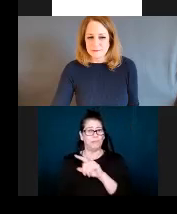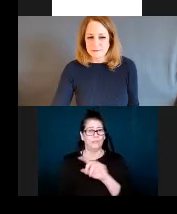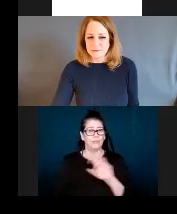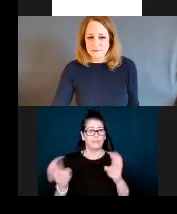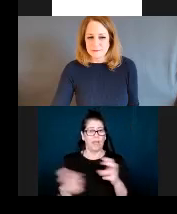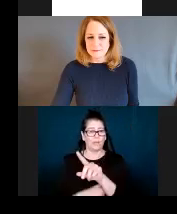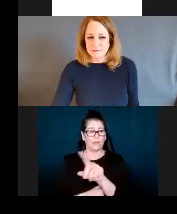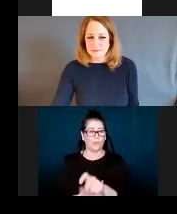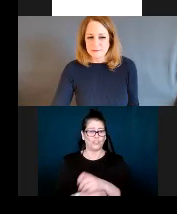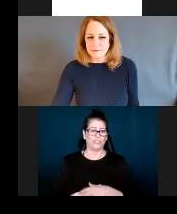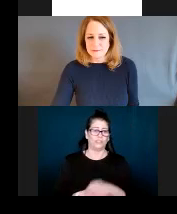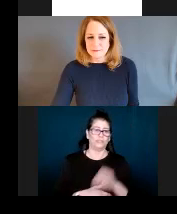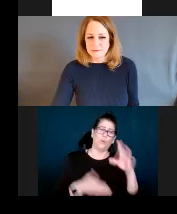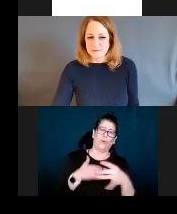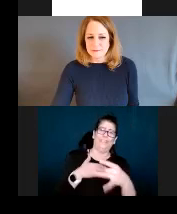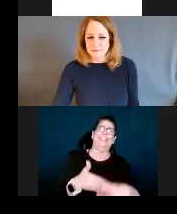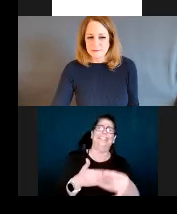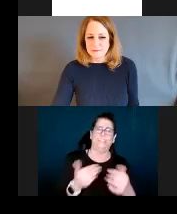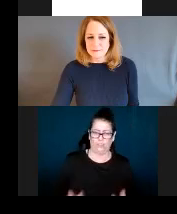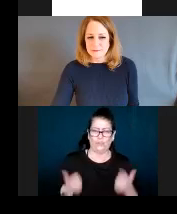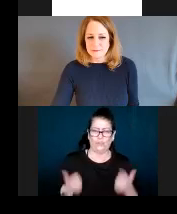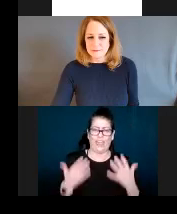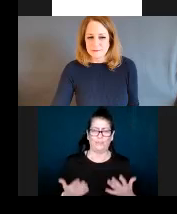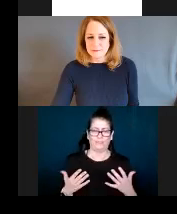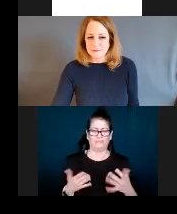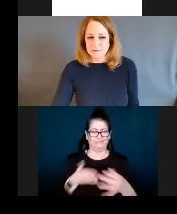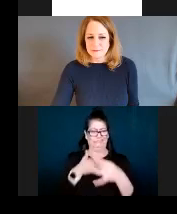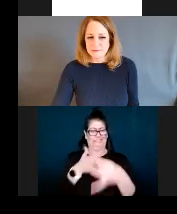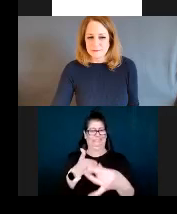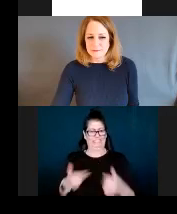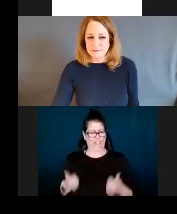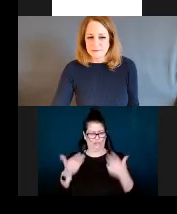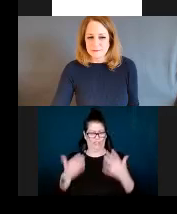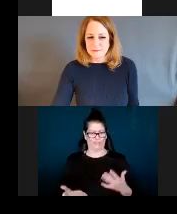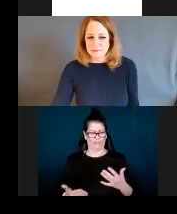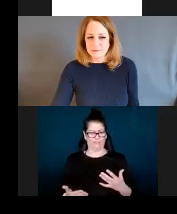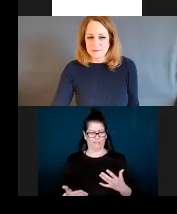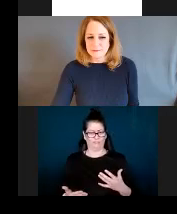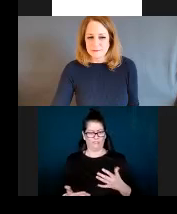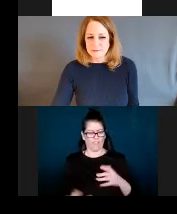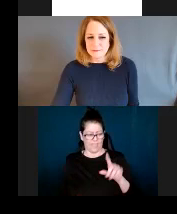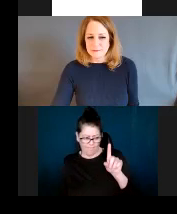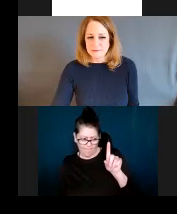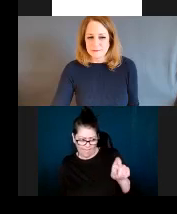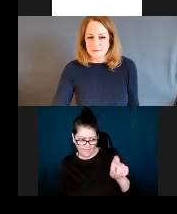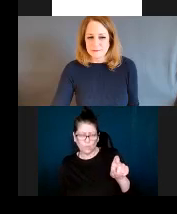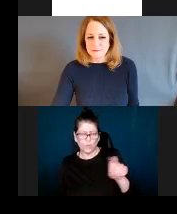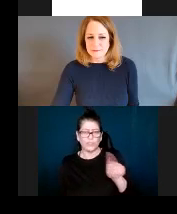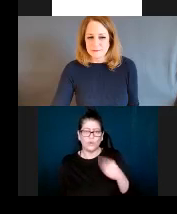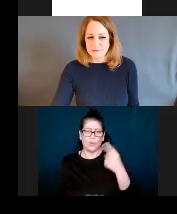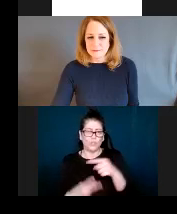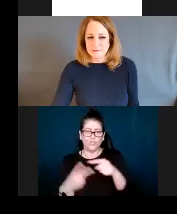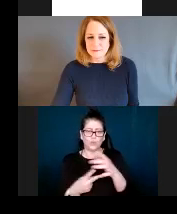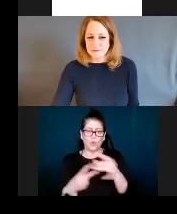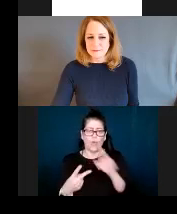leading the survivor would be kind of asking them a question and giving them a yes or no option. So kind of